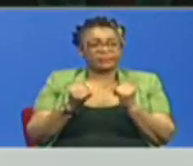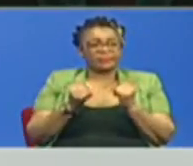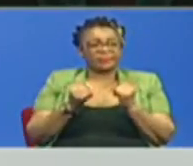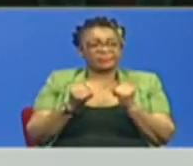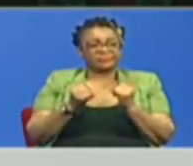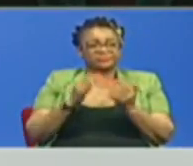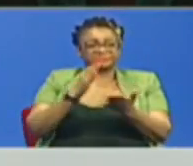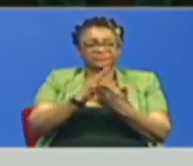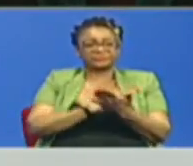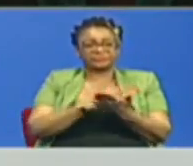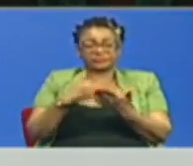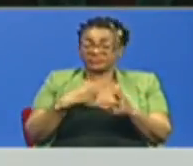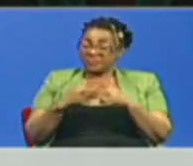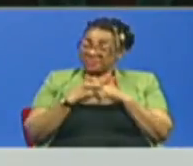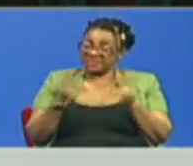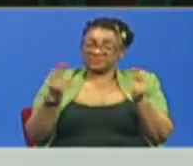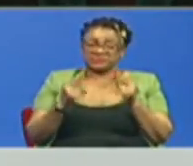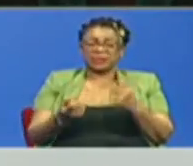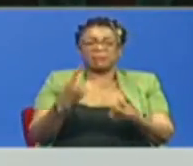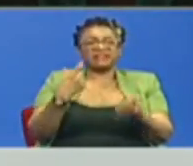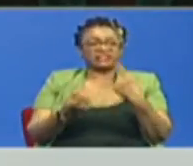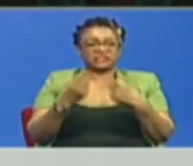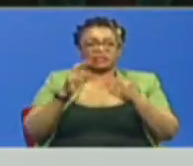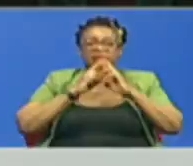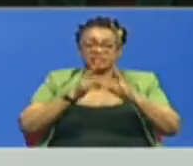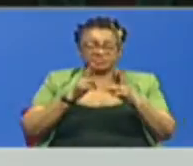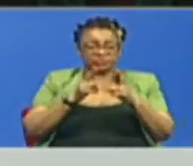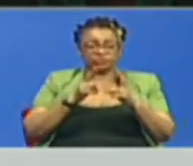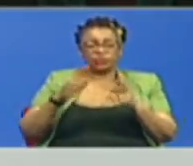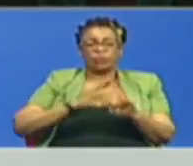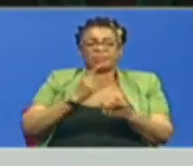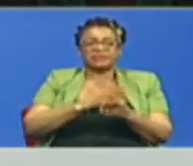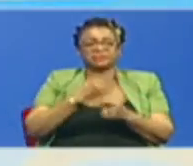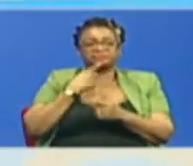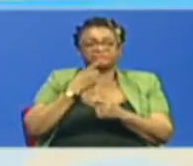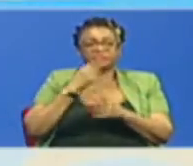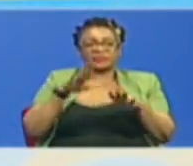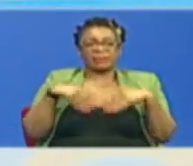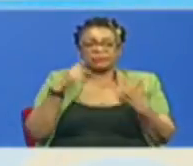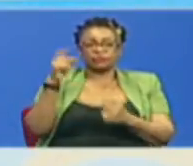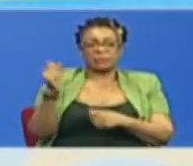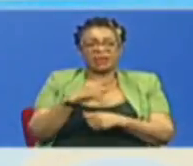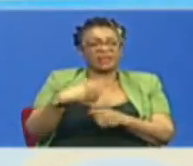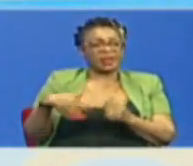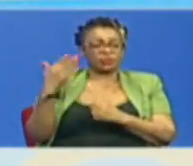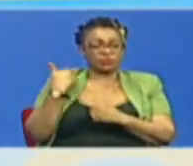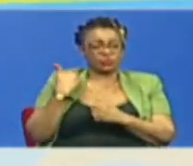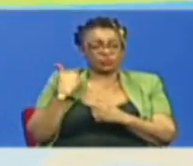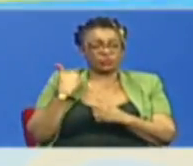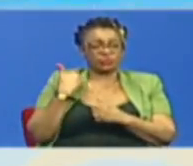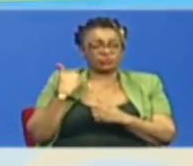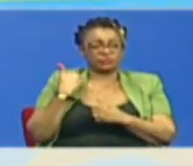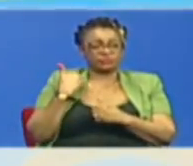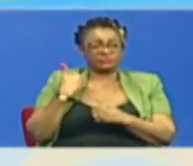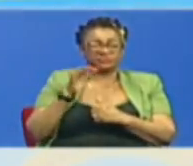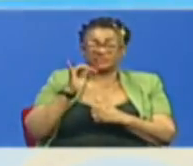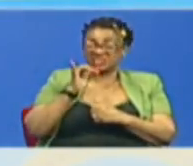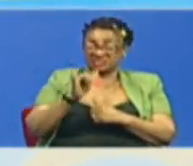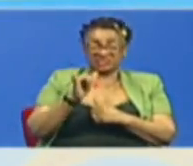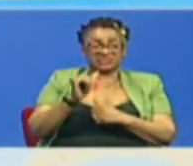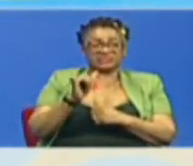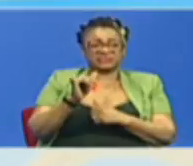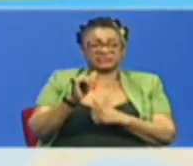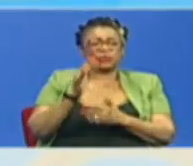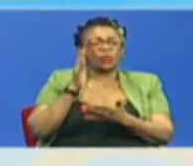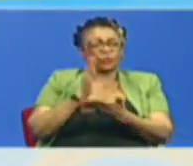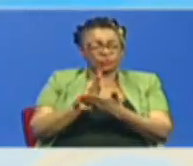begin, this is what the Emergency Response Committee said about a month ago. This war is not a sprint. This is